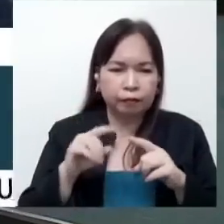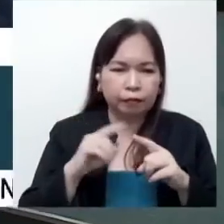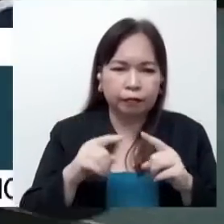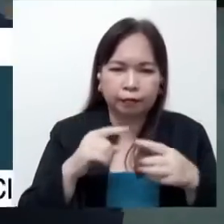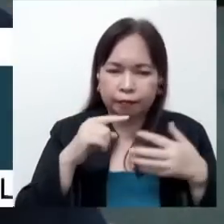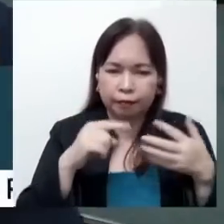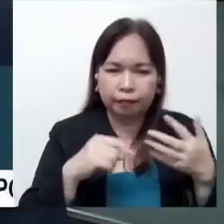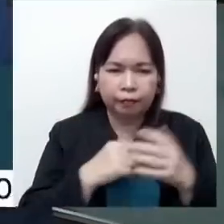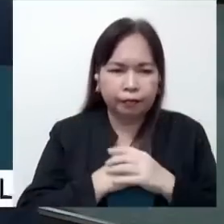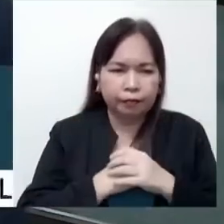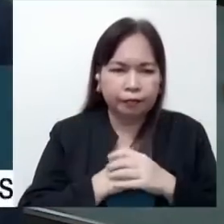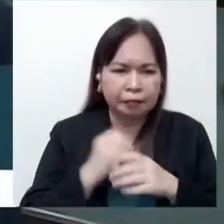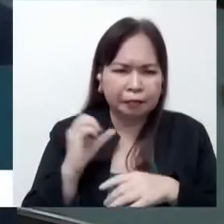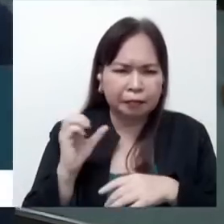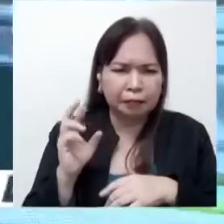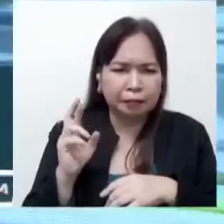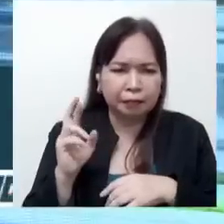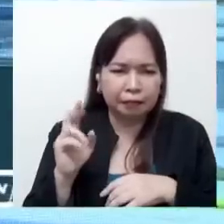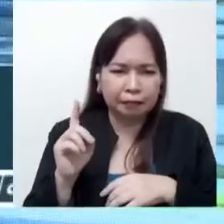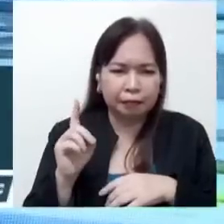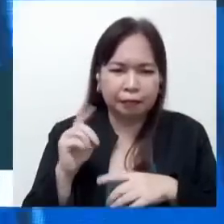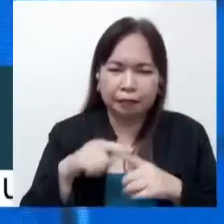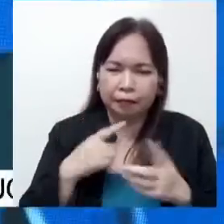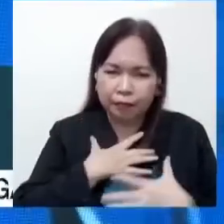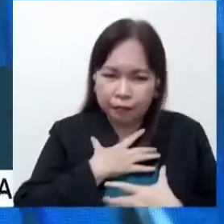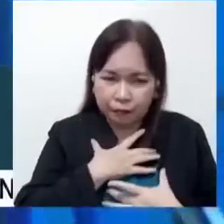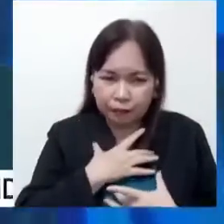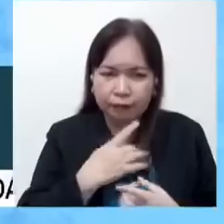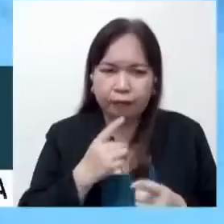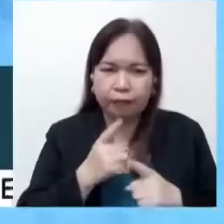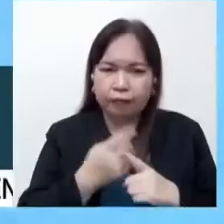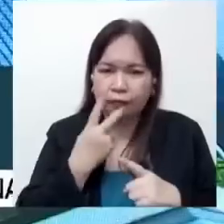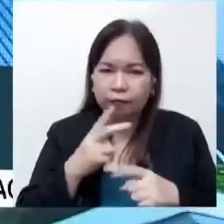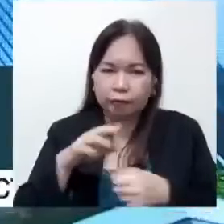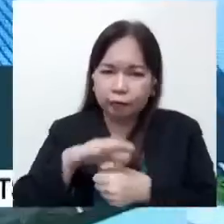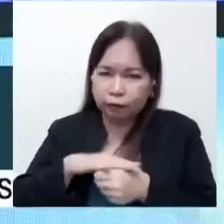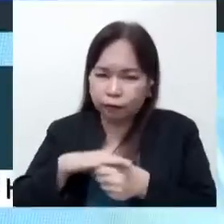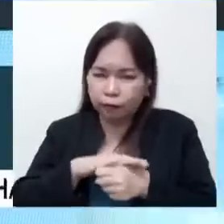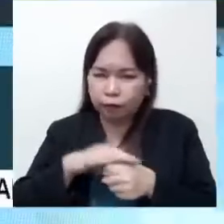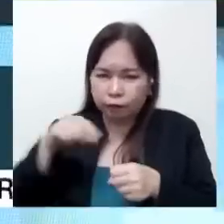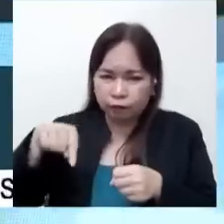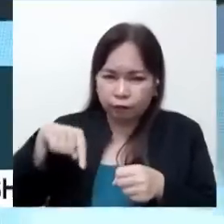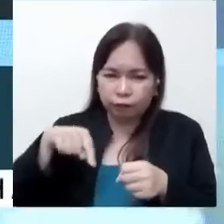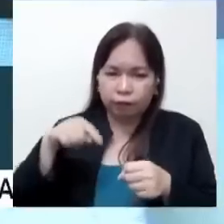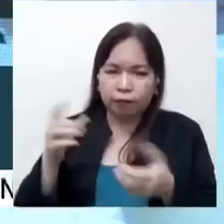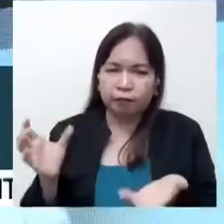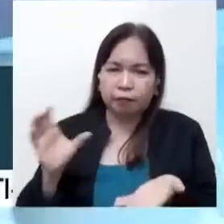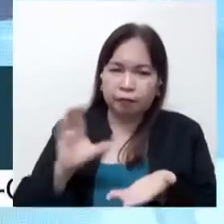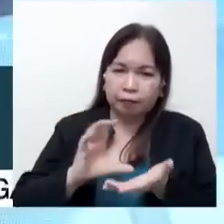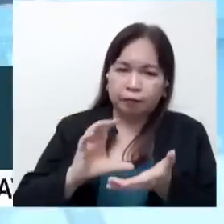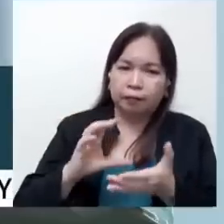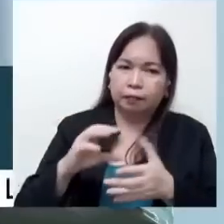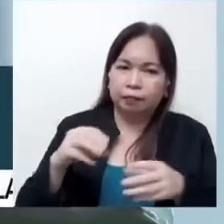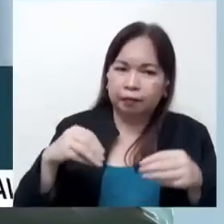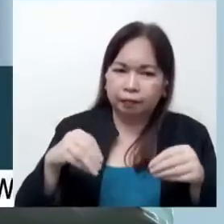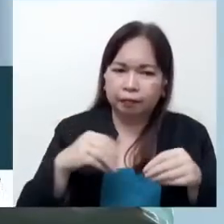are one in our desire to see the local capital market catch up with its peers in the